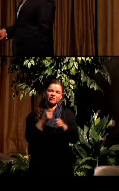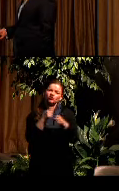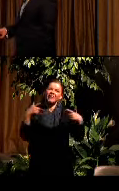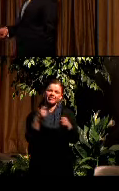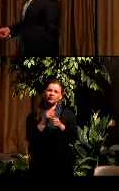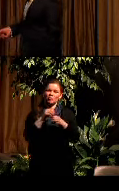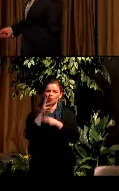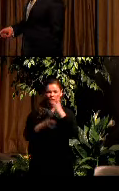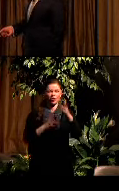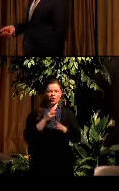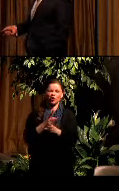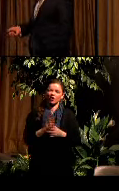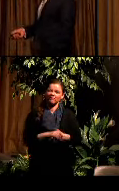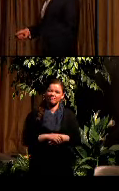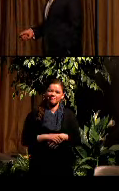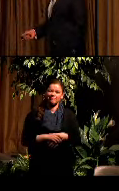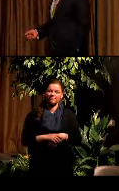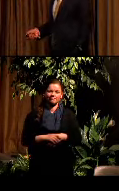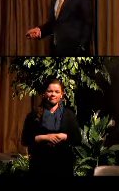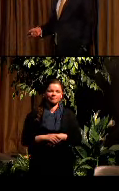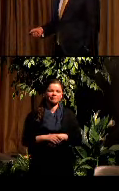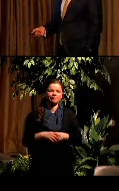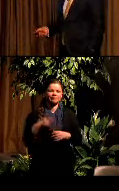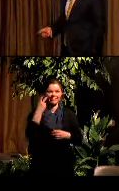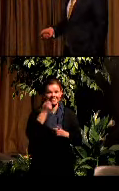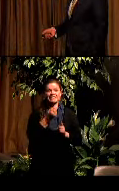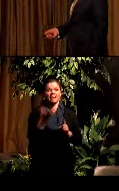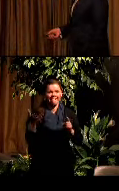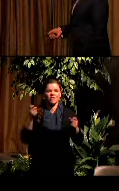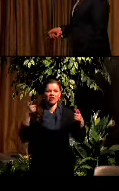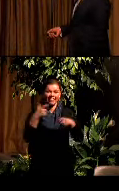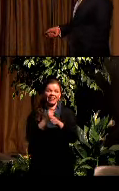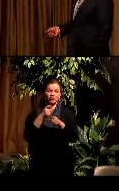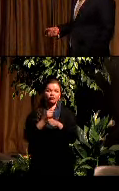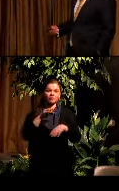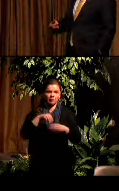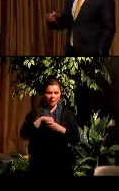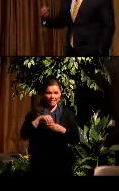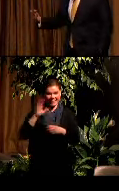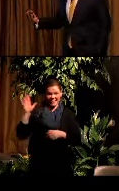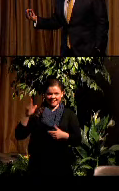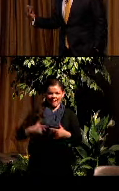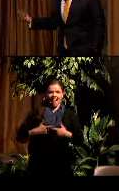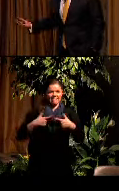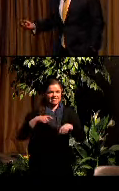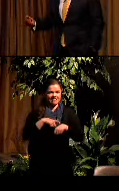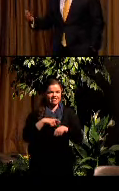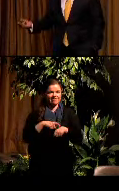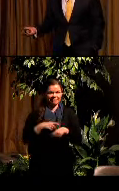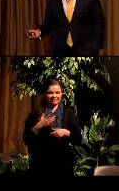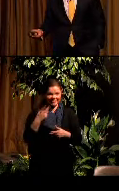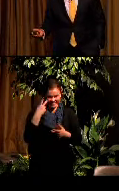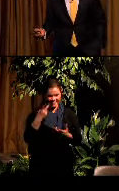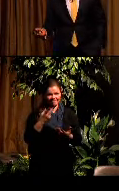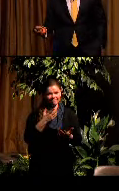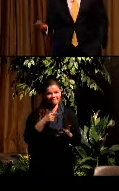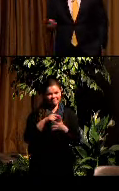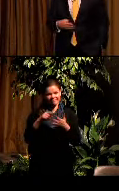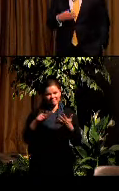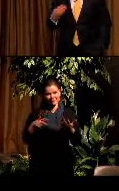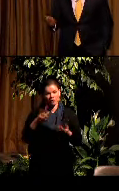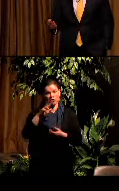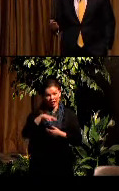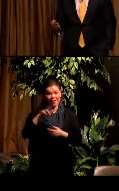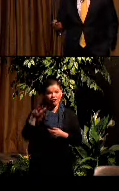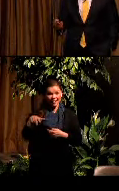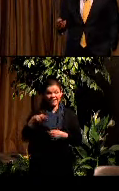already. All 33 of the remaining native Hawaiian forest birds require some type of conservation action,